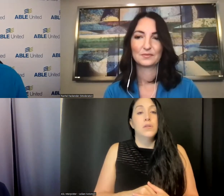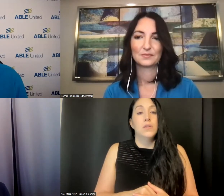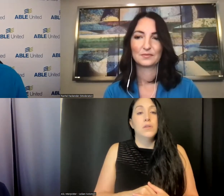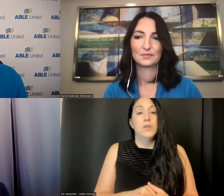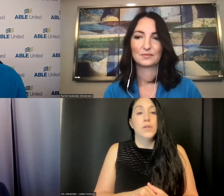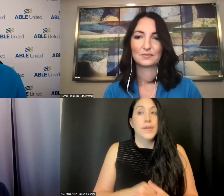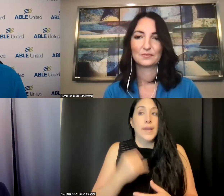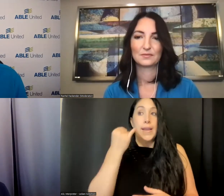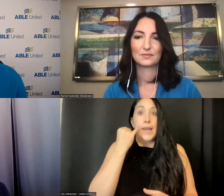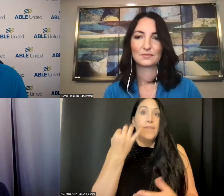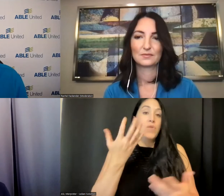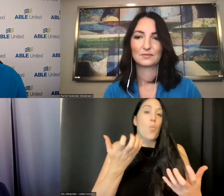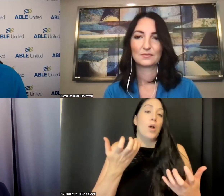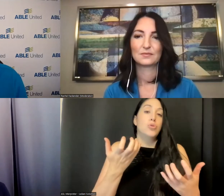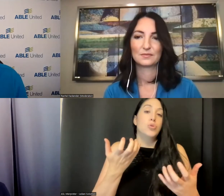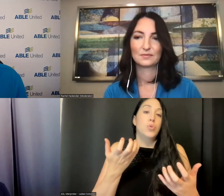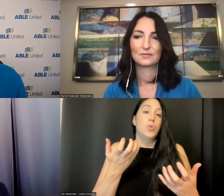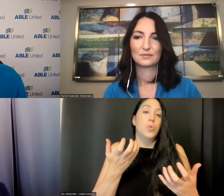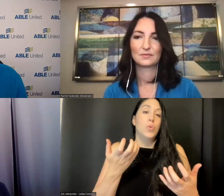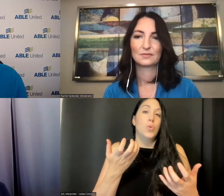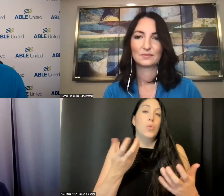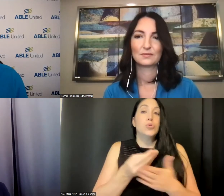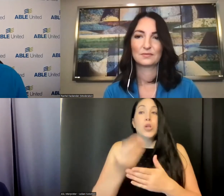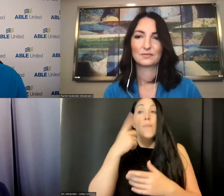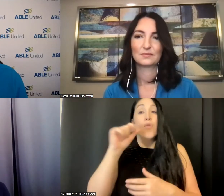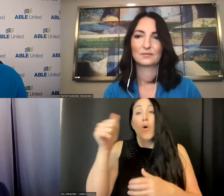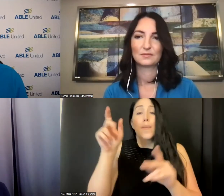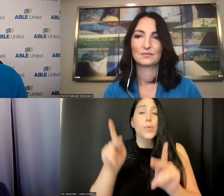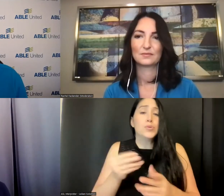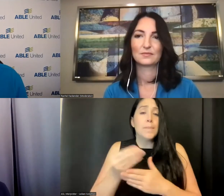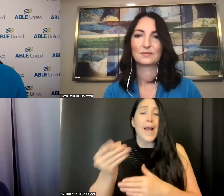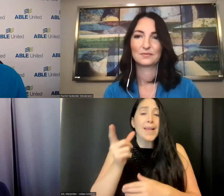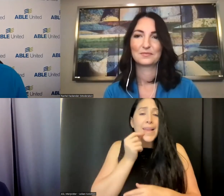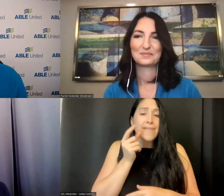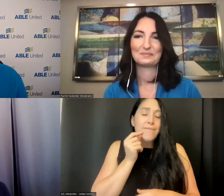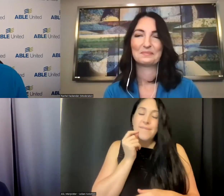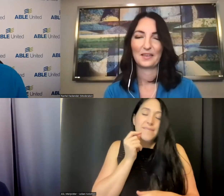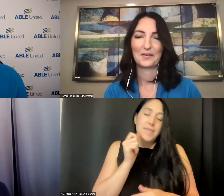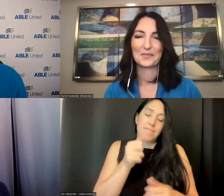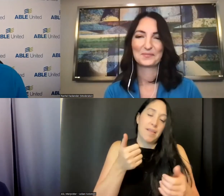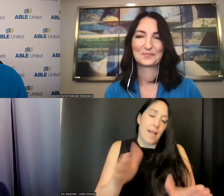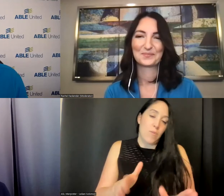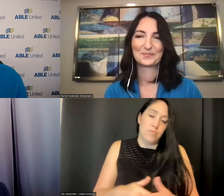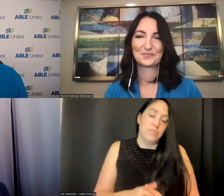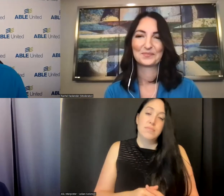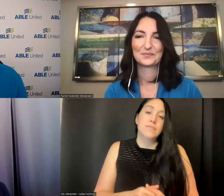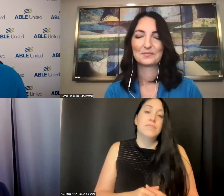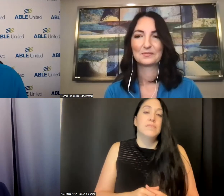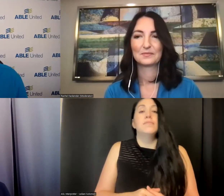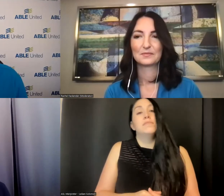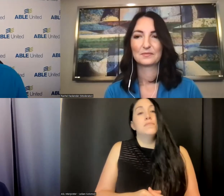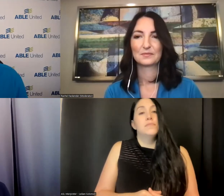not a qualified expense, so they can't go shopping for somebody else or, throwing somebody else a birthday party. Using those funds to